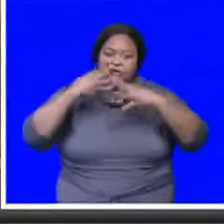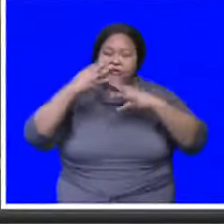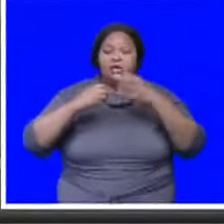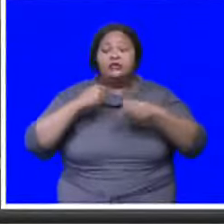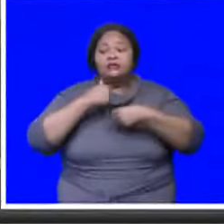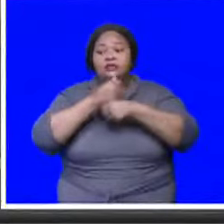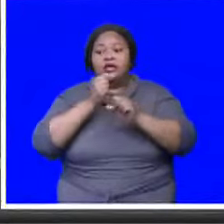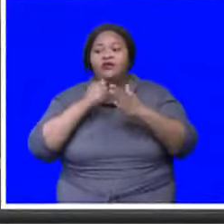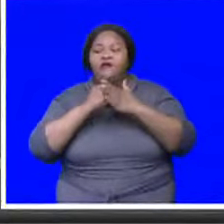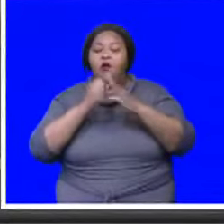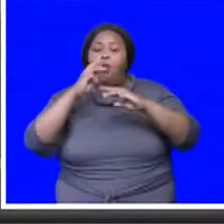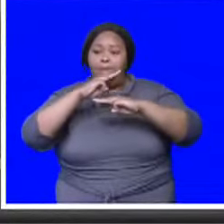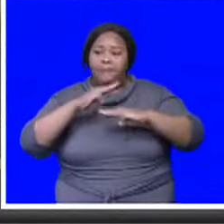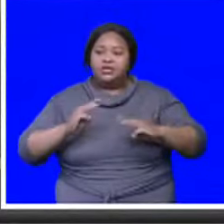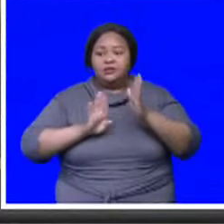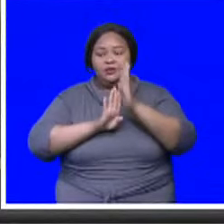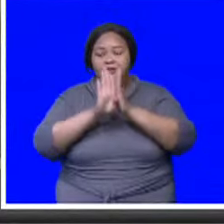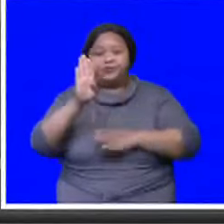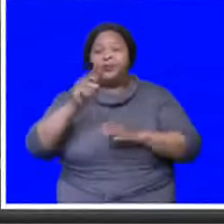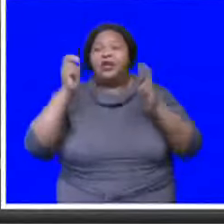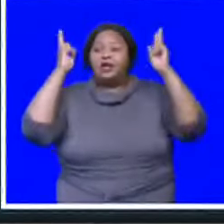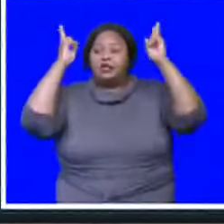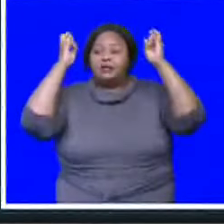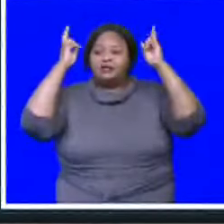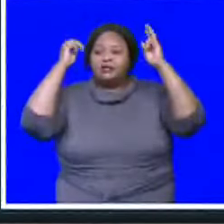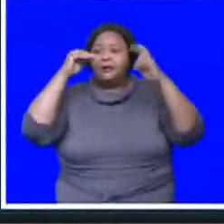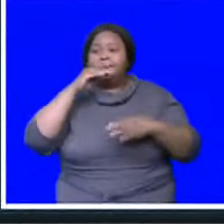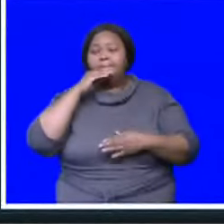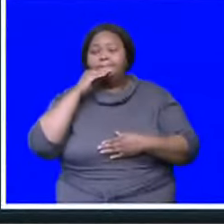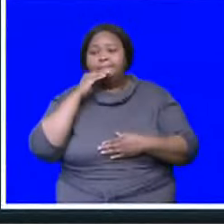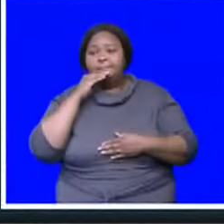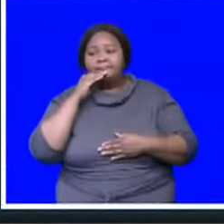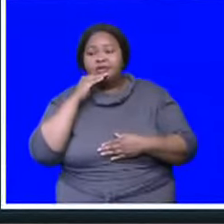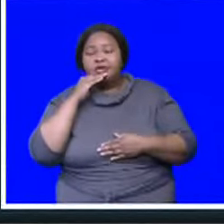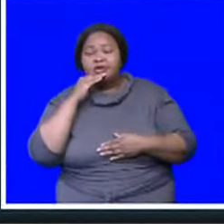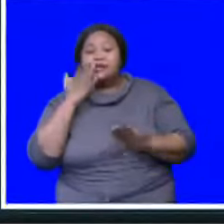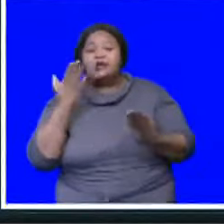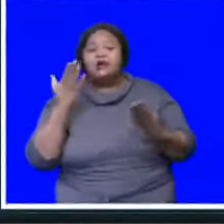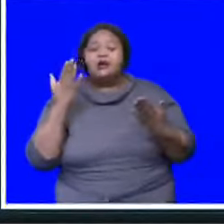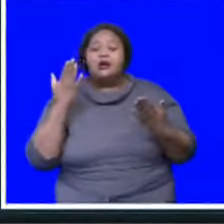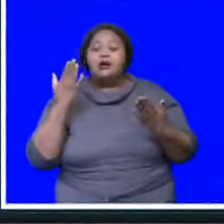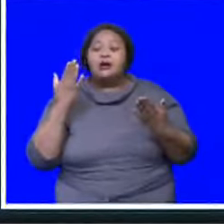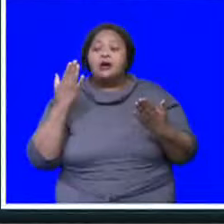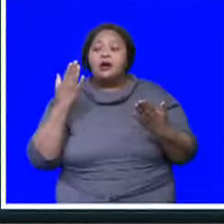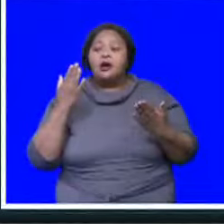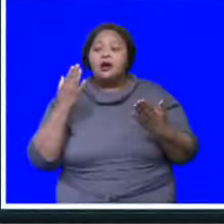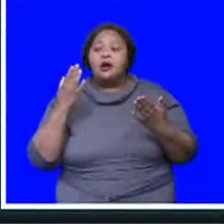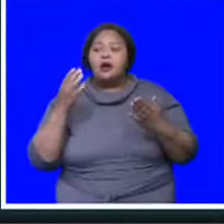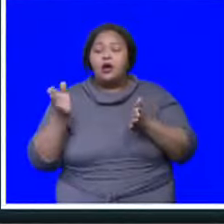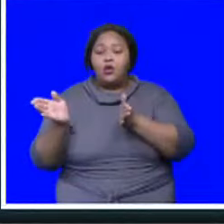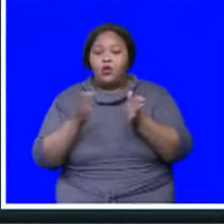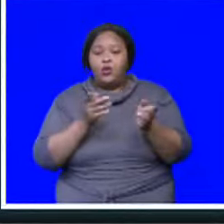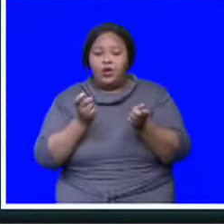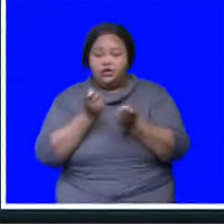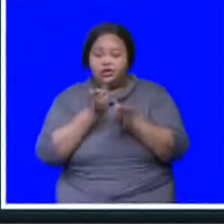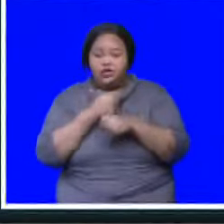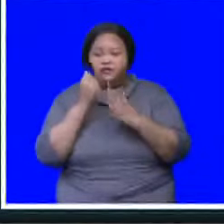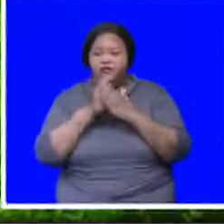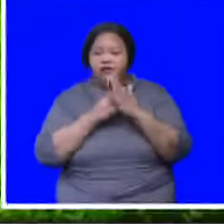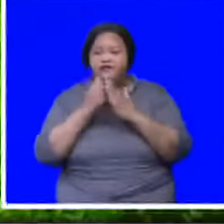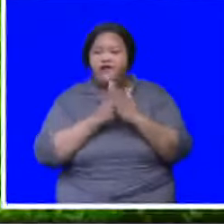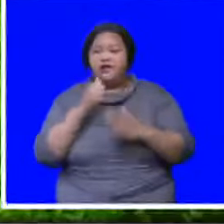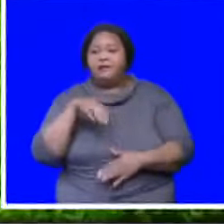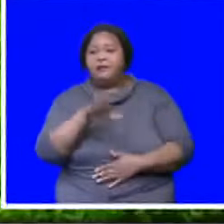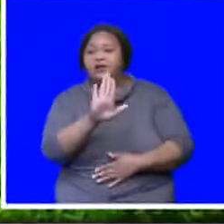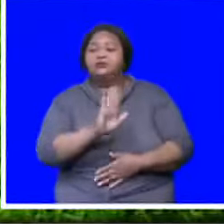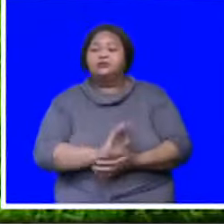Development. This year's theme is Building Climate-Ready Communities. UNESCO Science Programs Officer Nelson Ndwandwe speaks about the importance